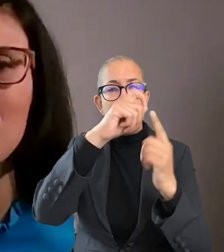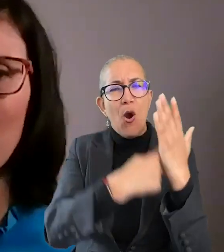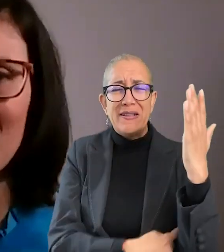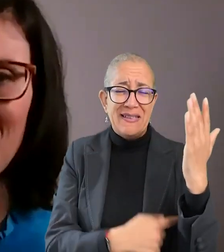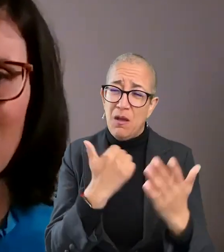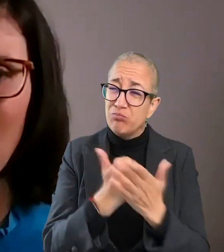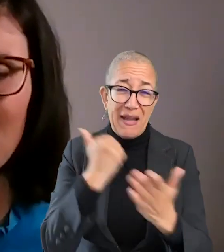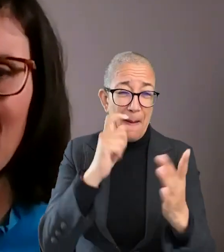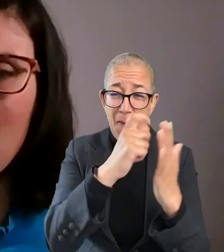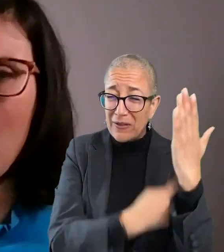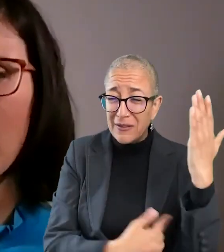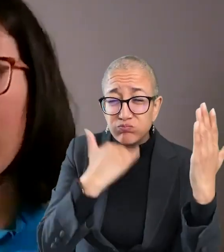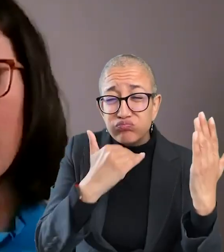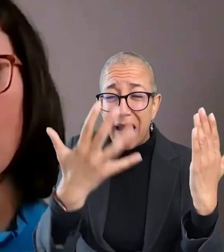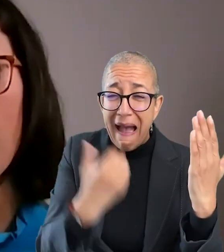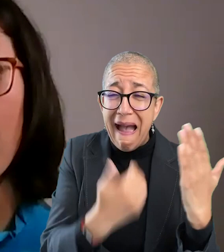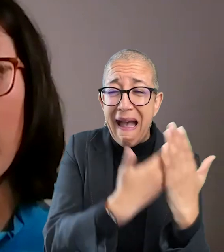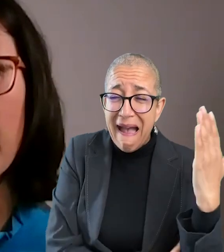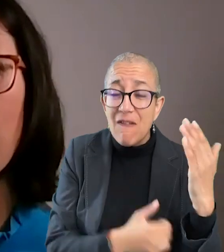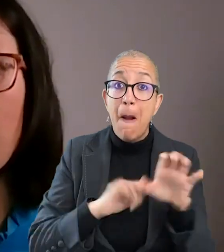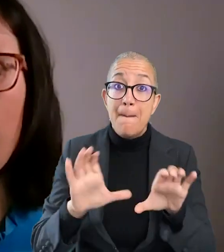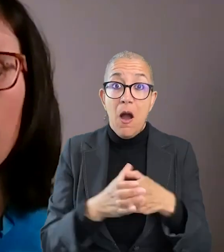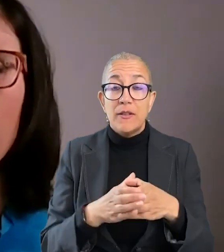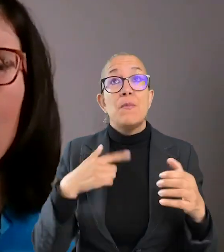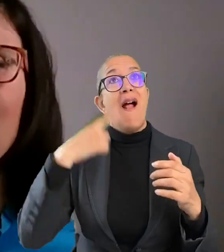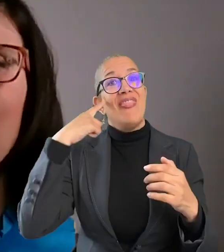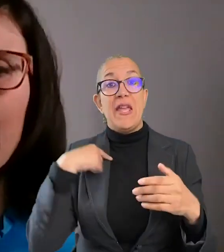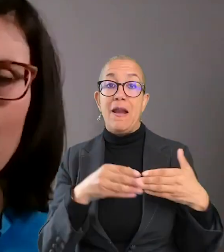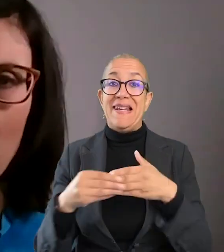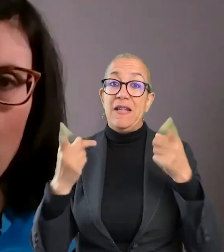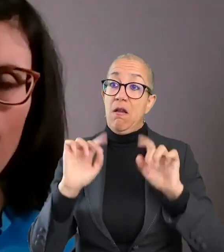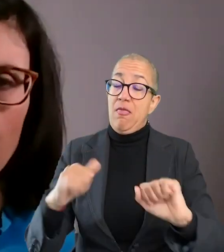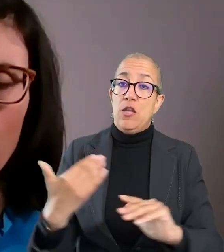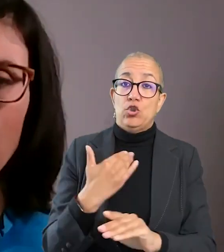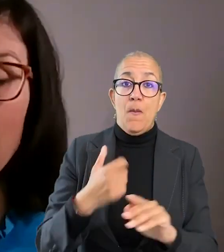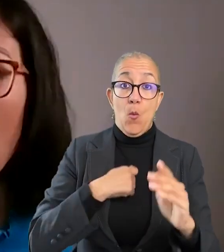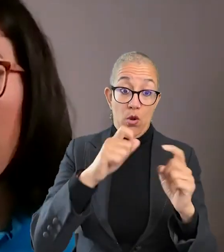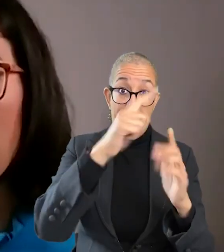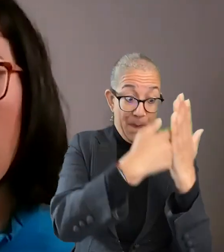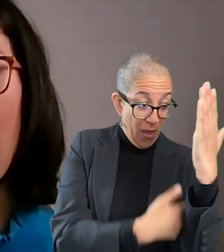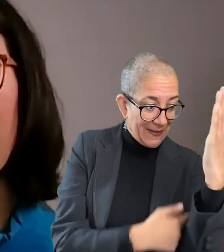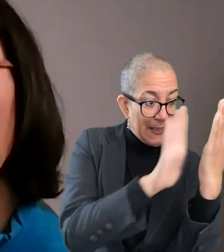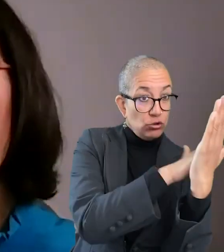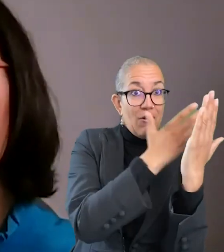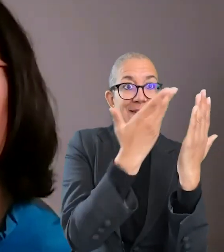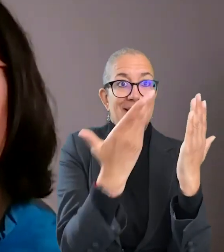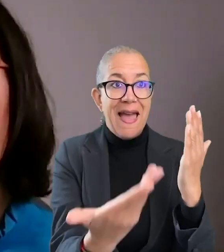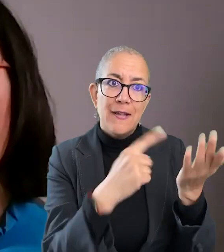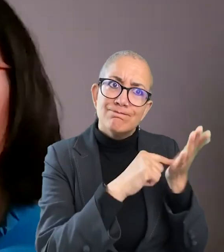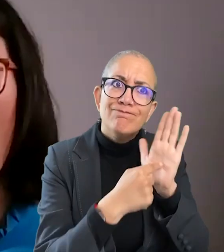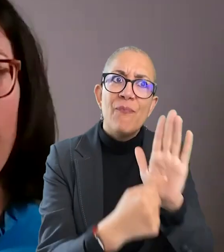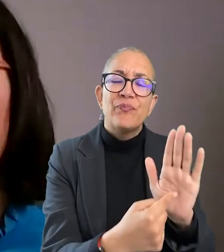of brilliant policies as a party. But I see the job of the leader as to be able to translate those policies in a way that's compelling to